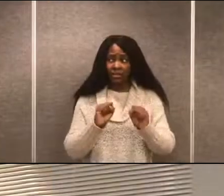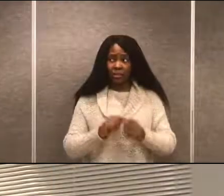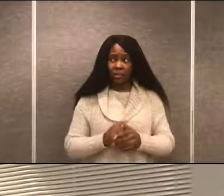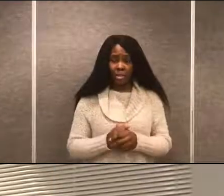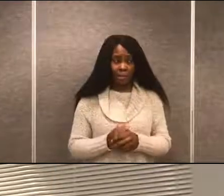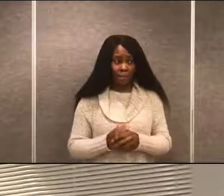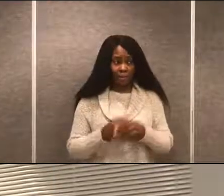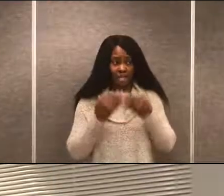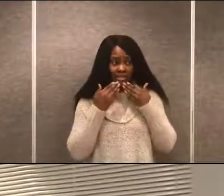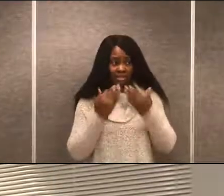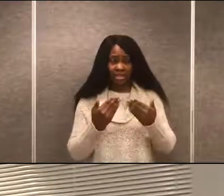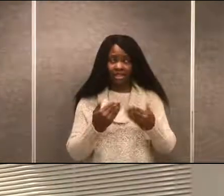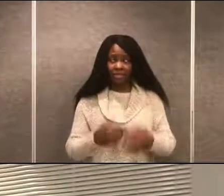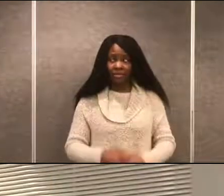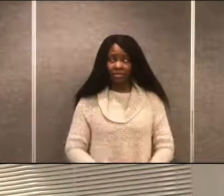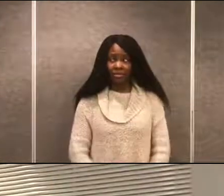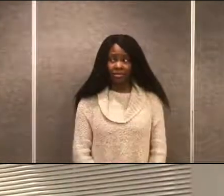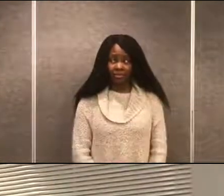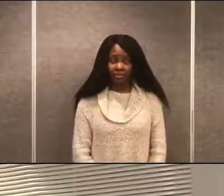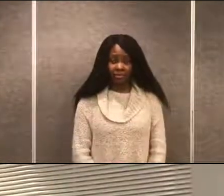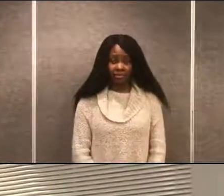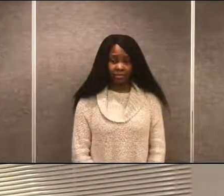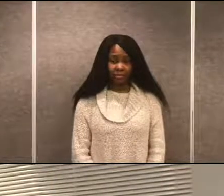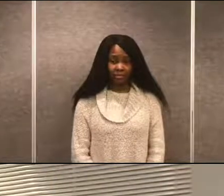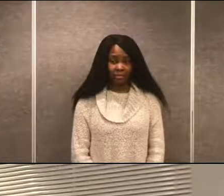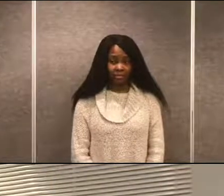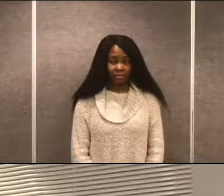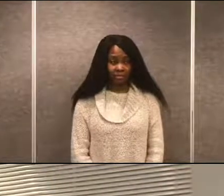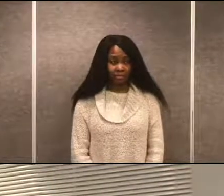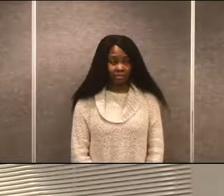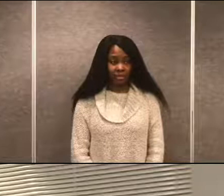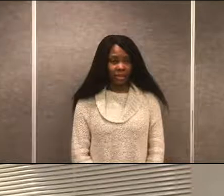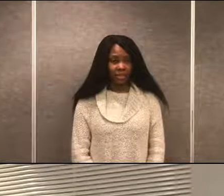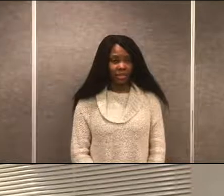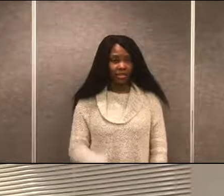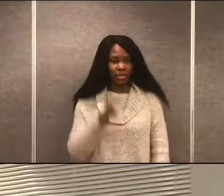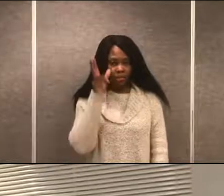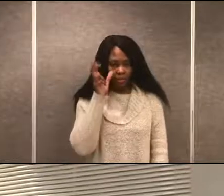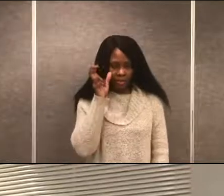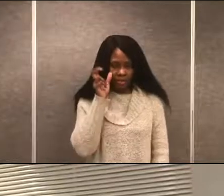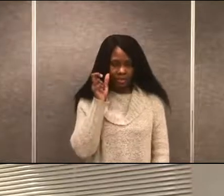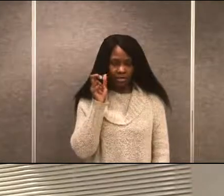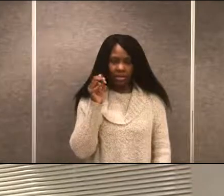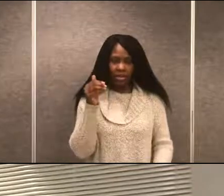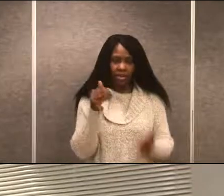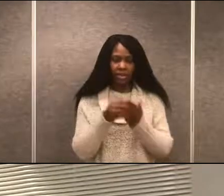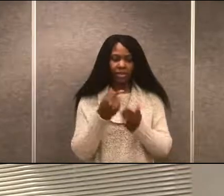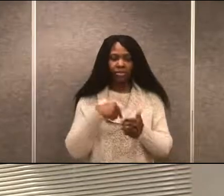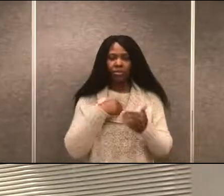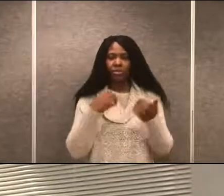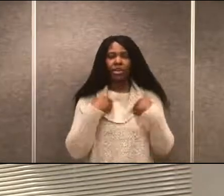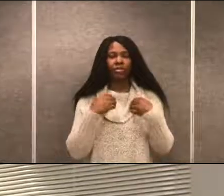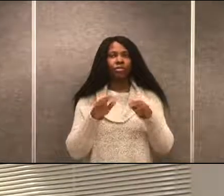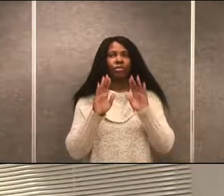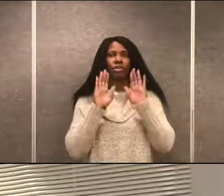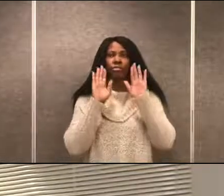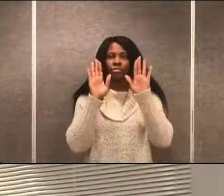Thank you, Mayor. Thank you, Vic. Listen, again, we had a great panel